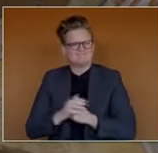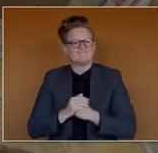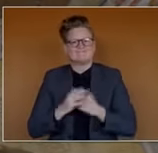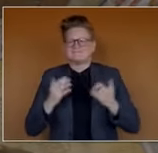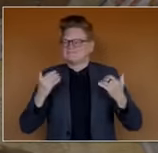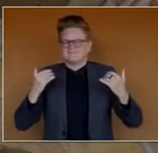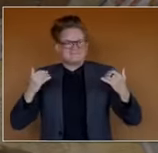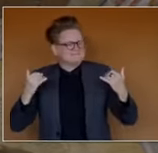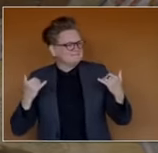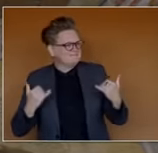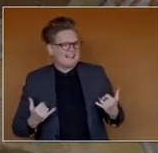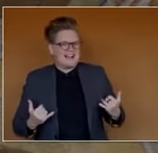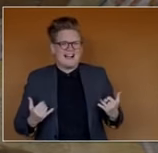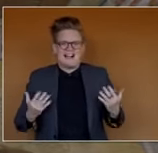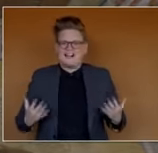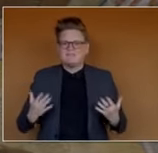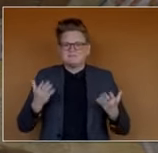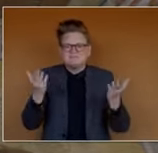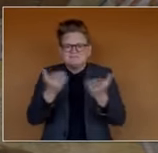any questions.